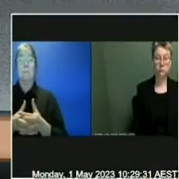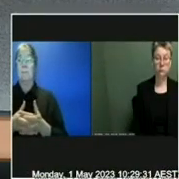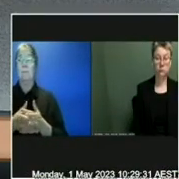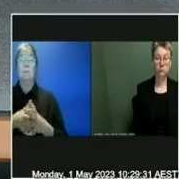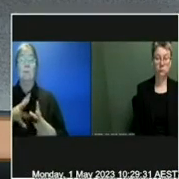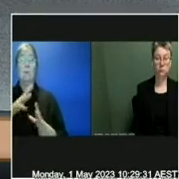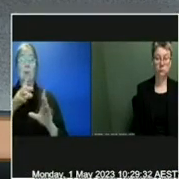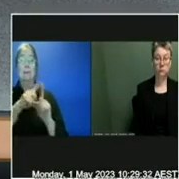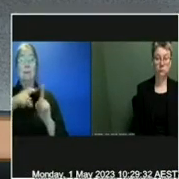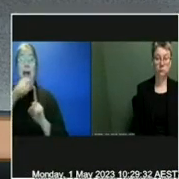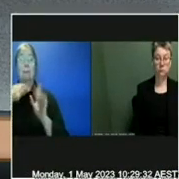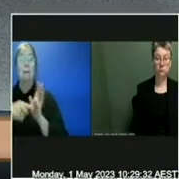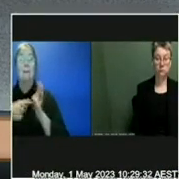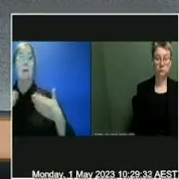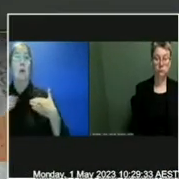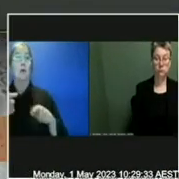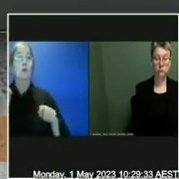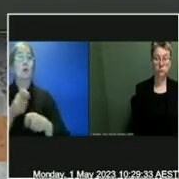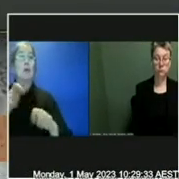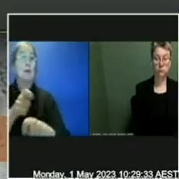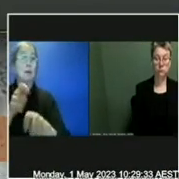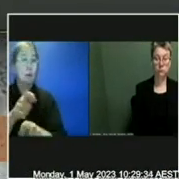the response.